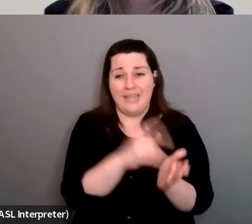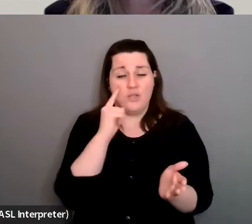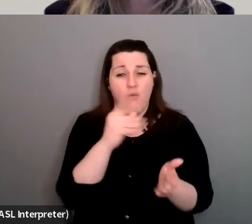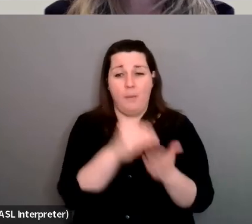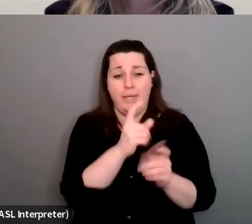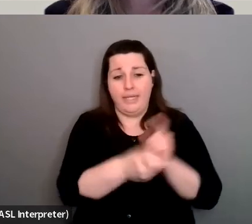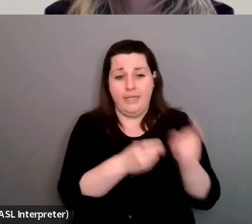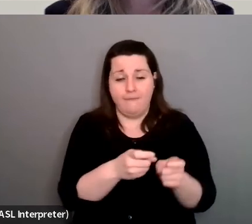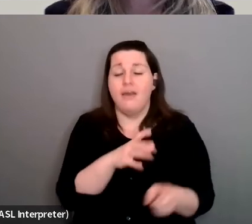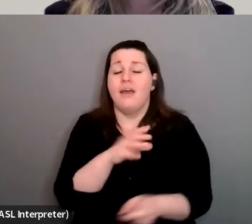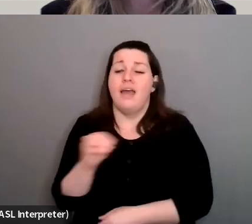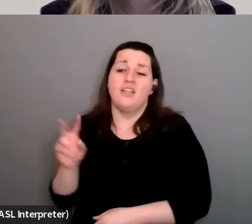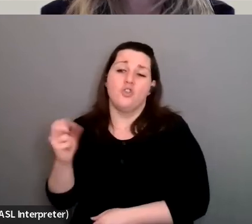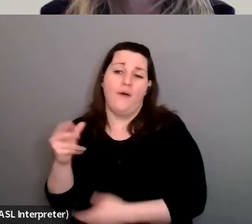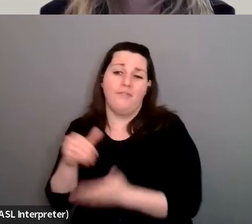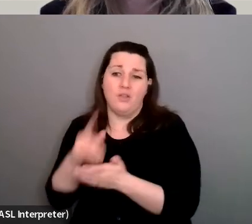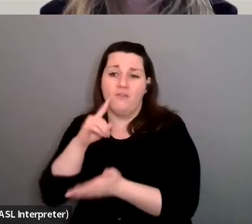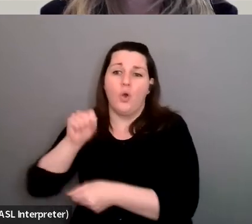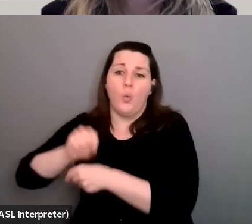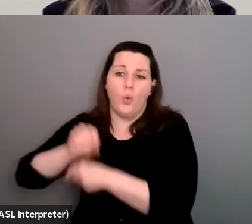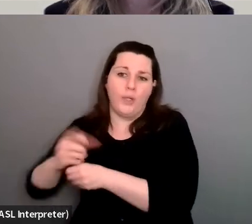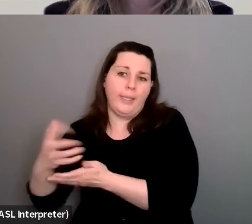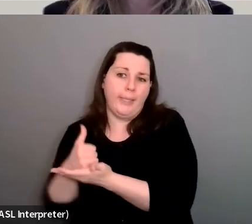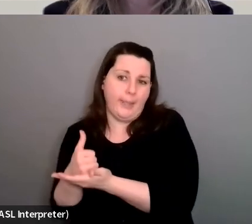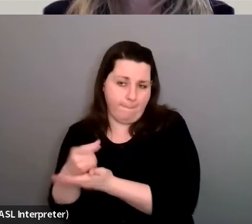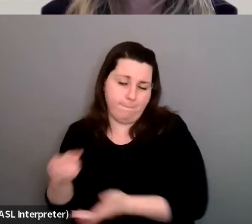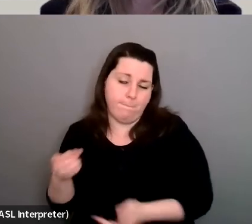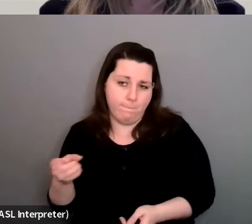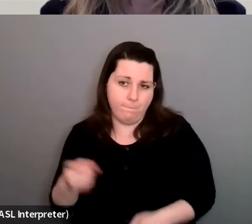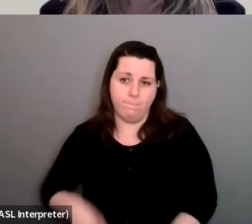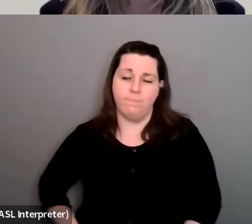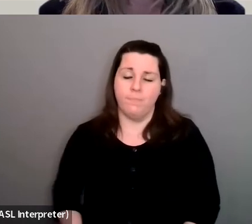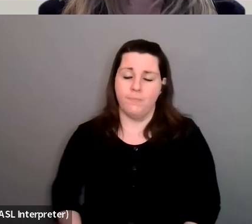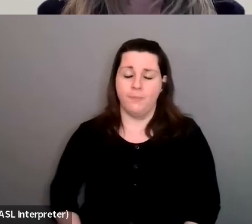over the 16,000 in contributions and you're not going over the 12,800